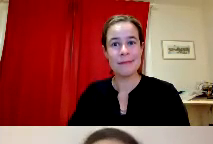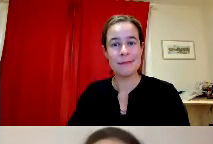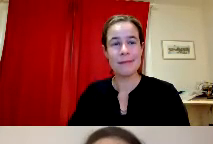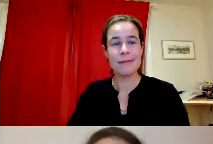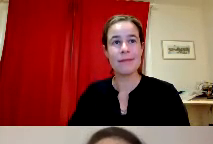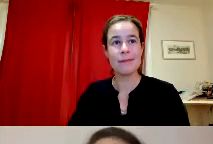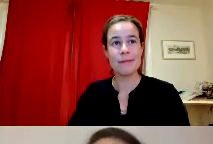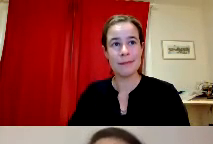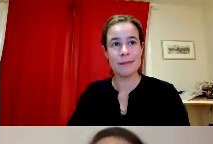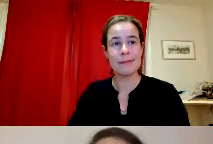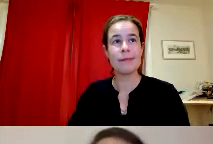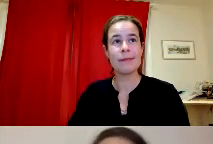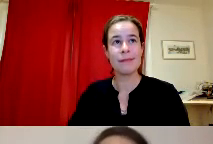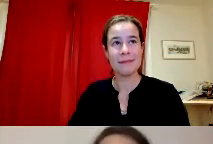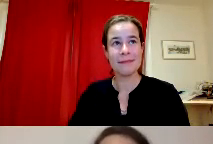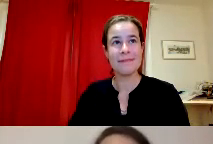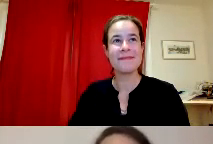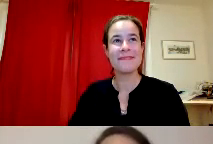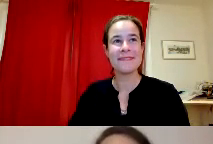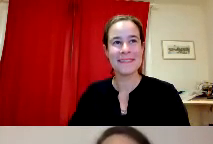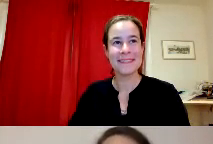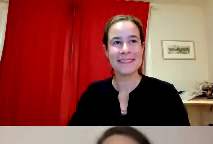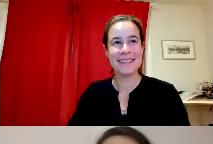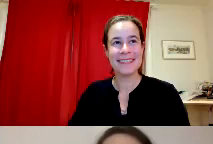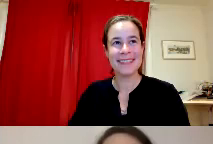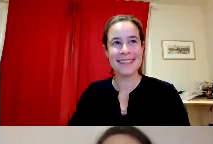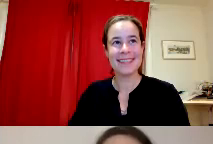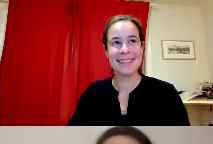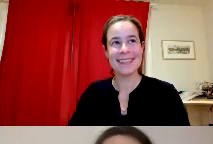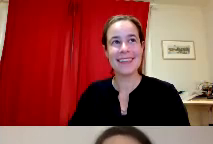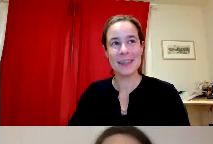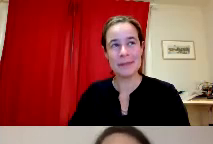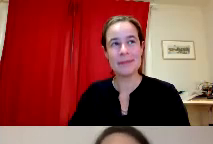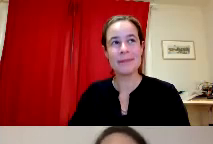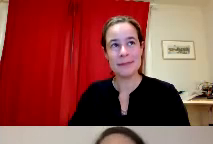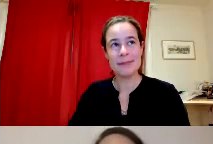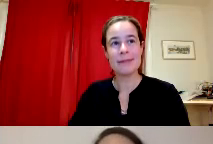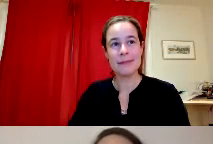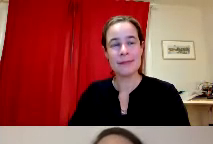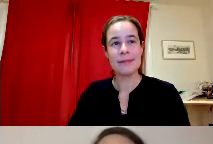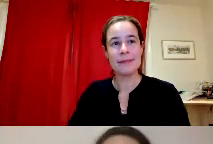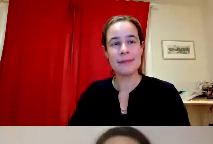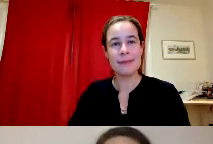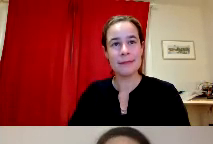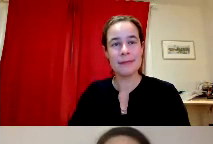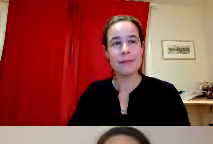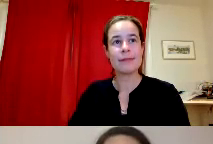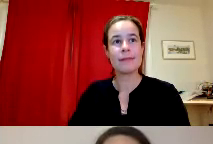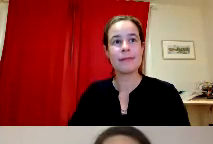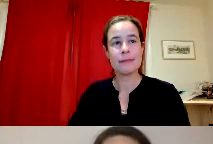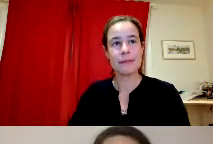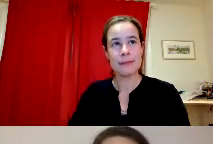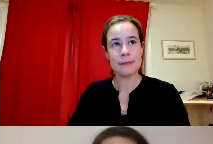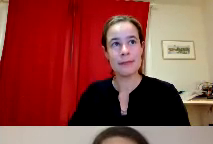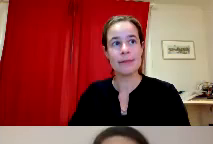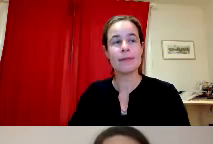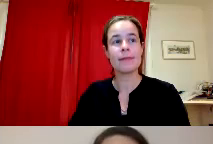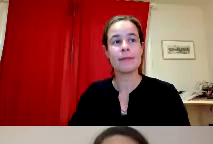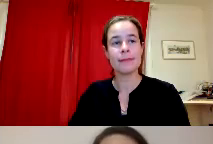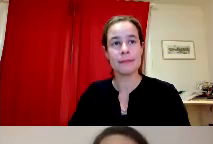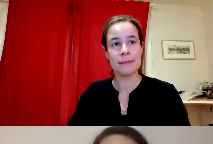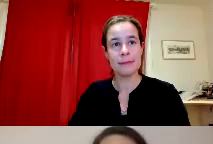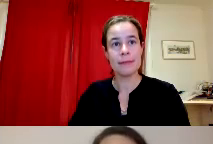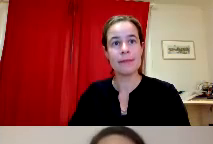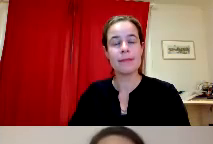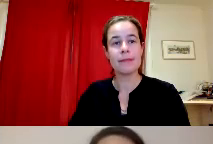And this is why we think that we didn't actually see a whole lot of changes to infant feeding. We saw a lot of stresses and a lot of concerns, but